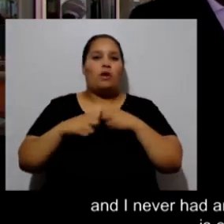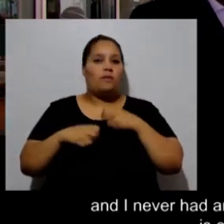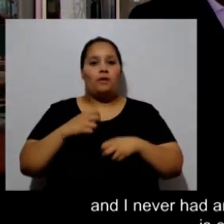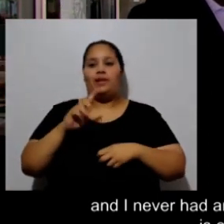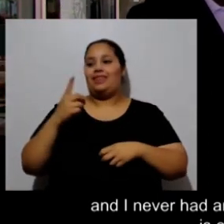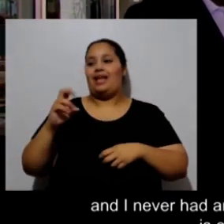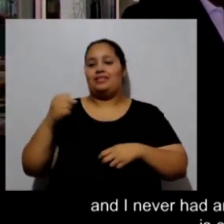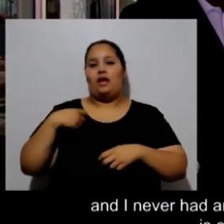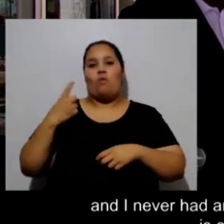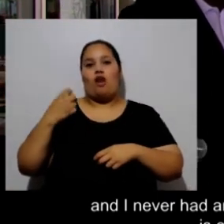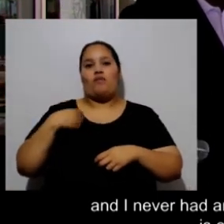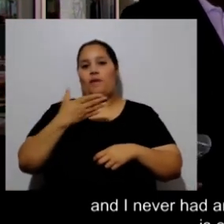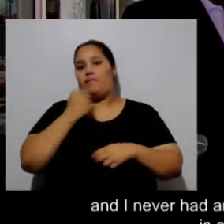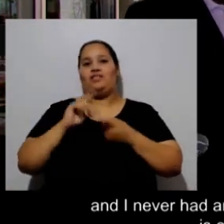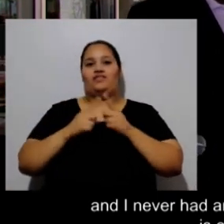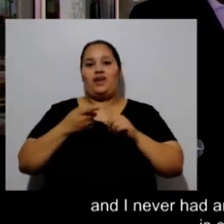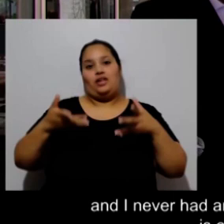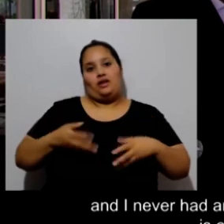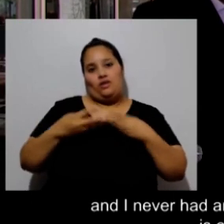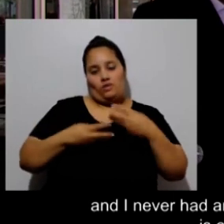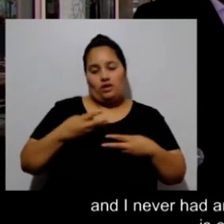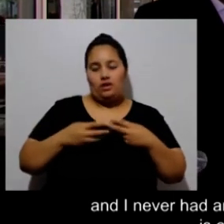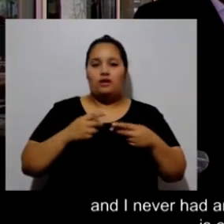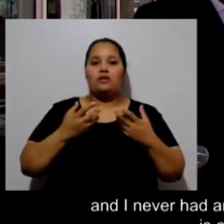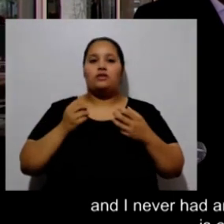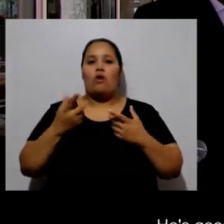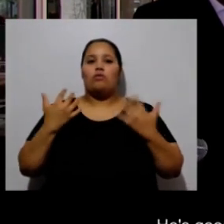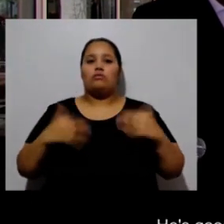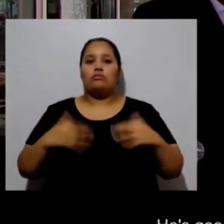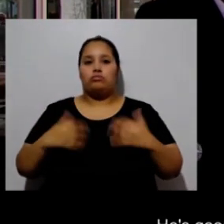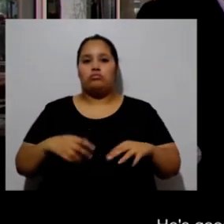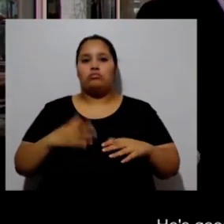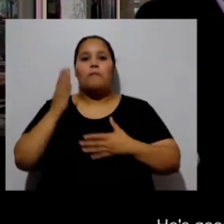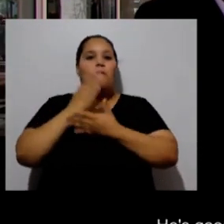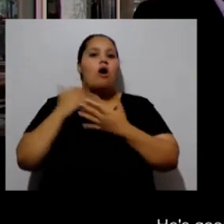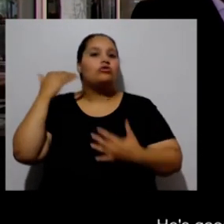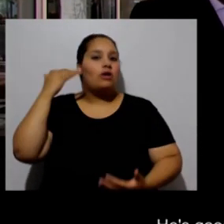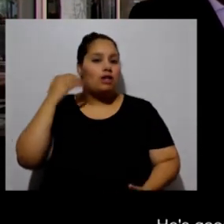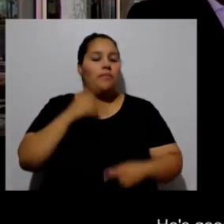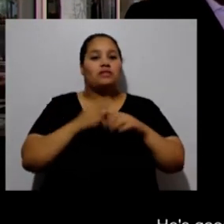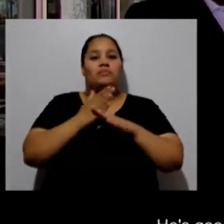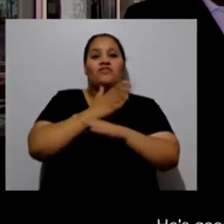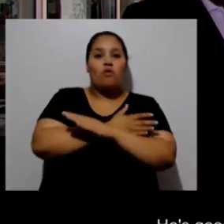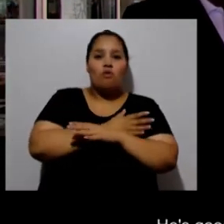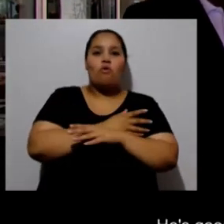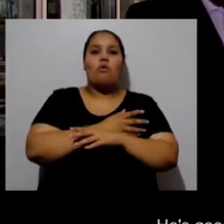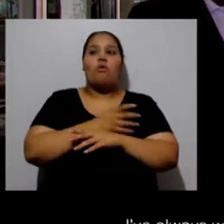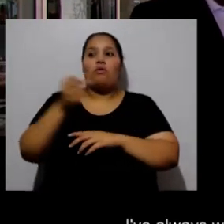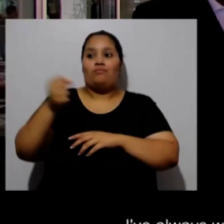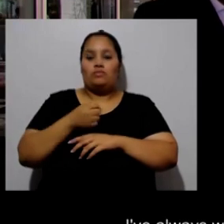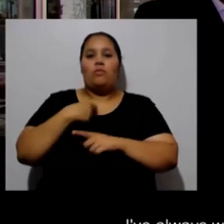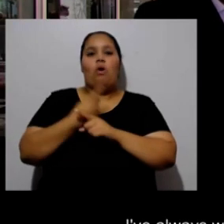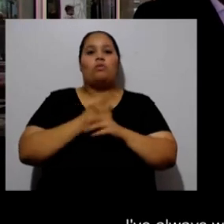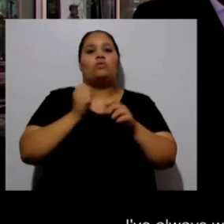communicating. Dustin is one of my best friends around here. He's got partial hearing, but even before that,